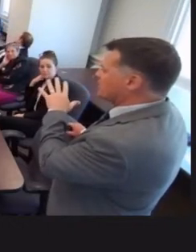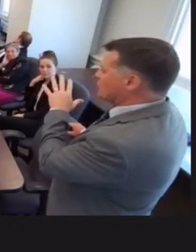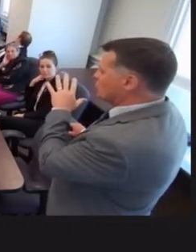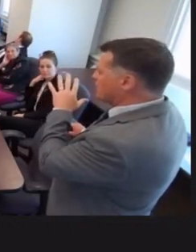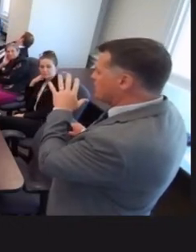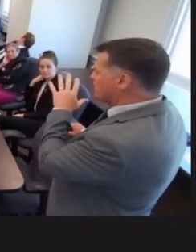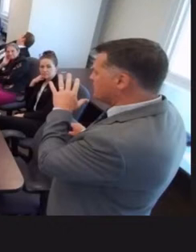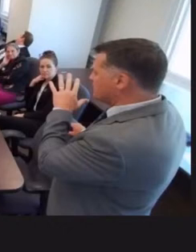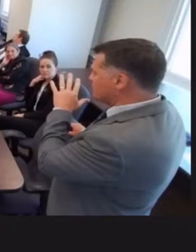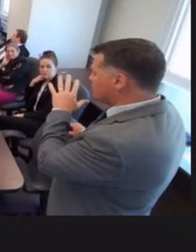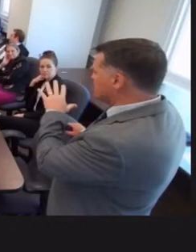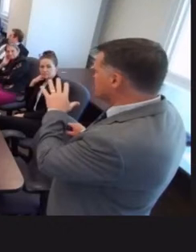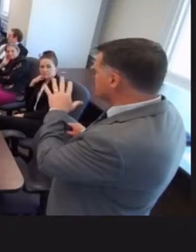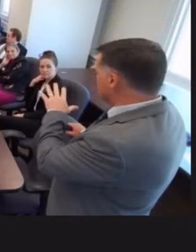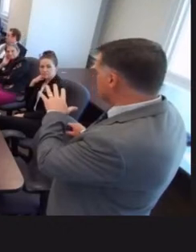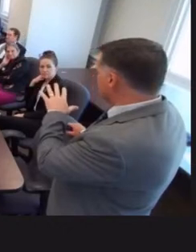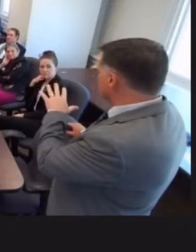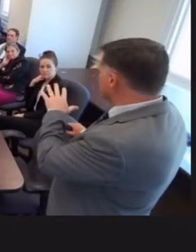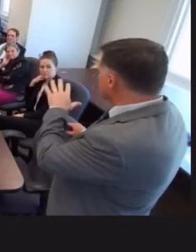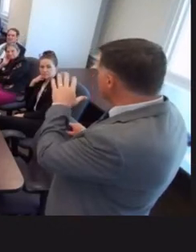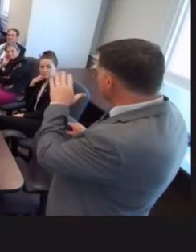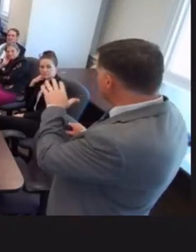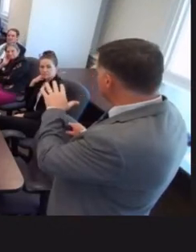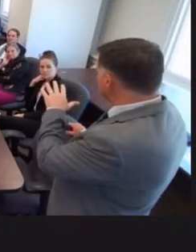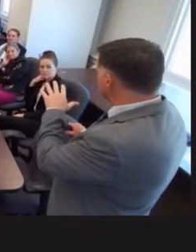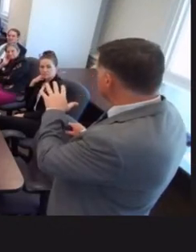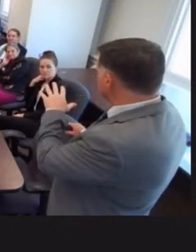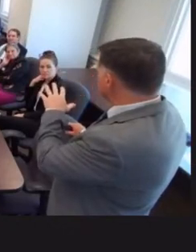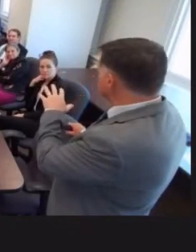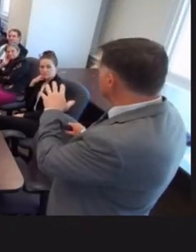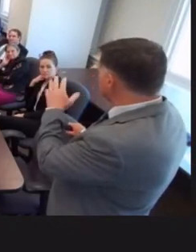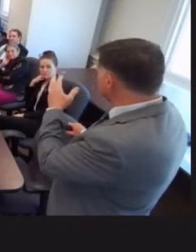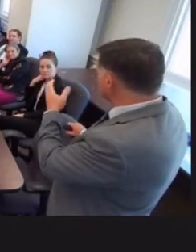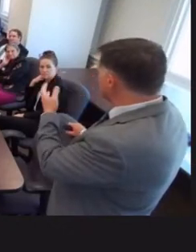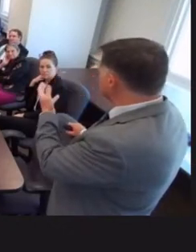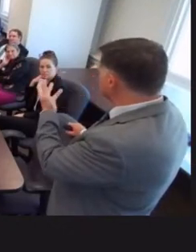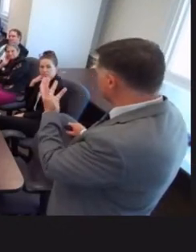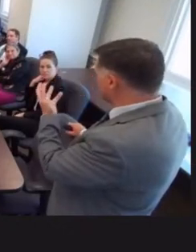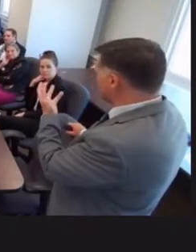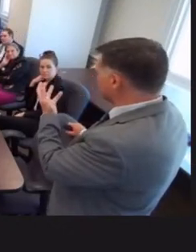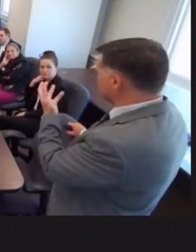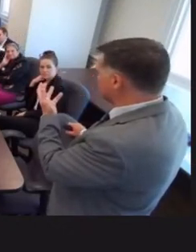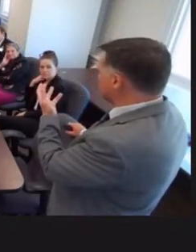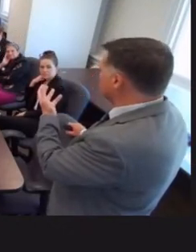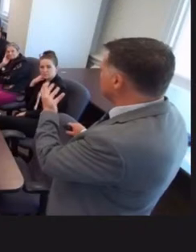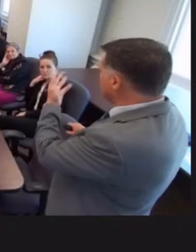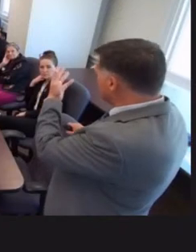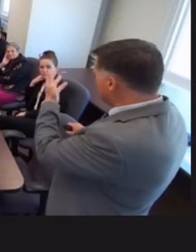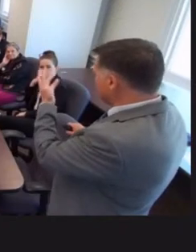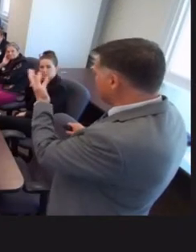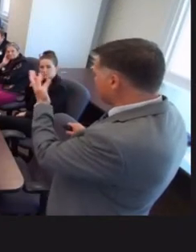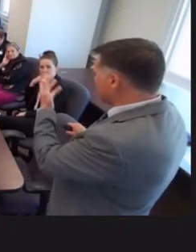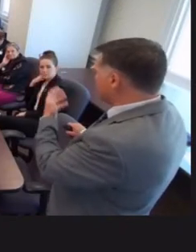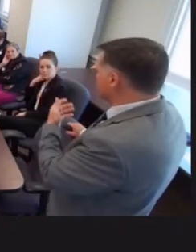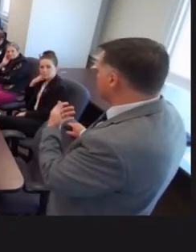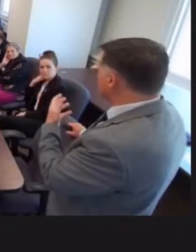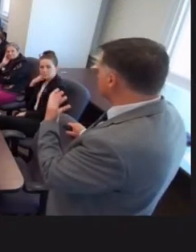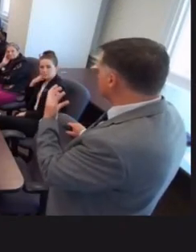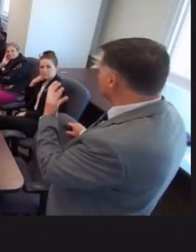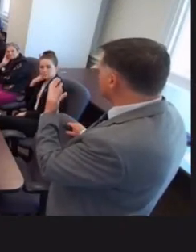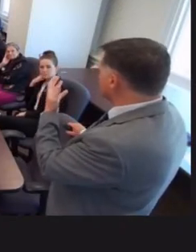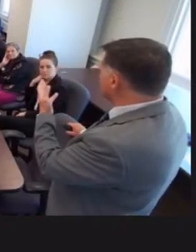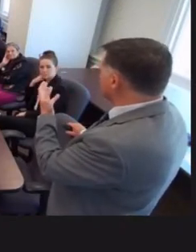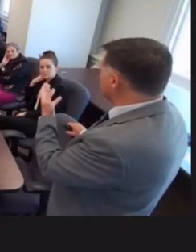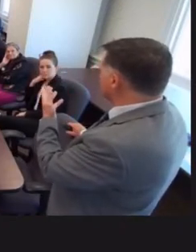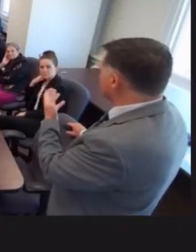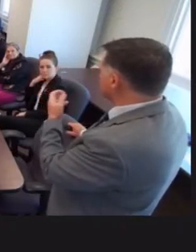that we're doing we feel the support we know you have high expectations but we appreciate the support as well Ben and Randy